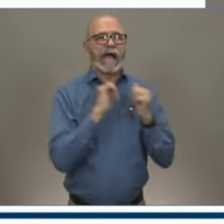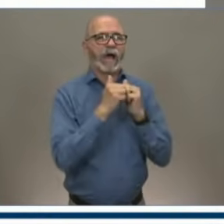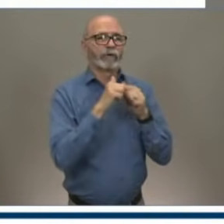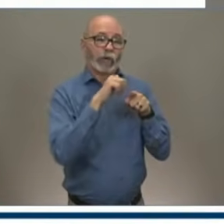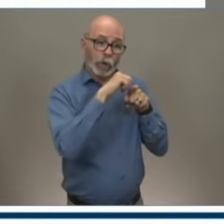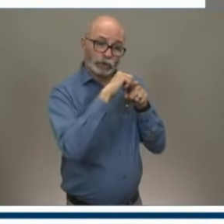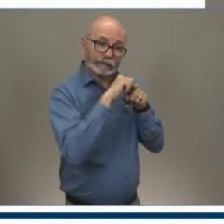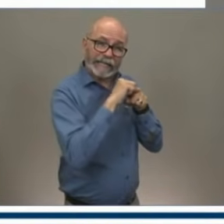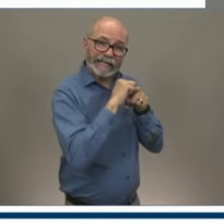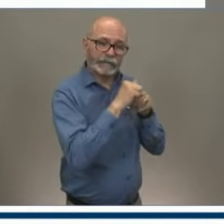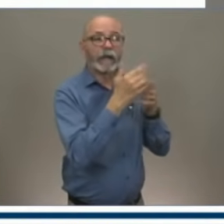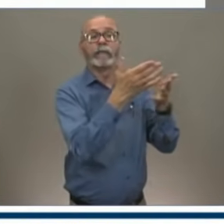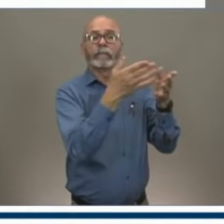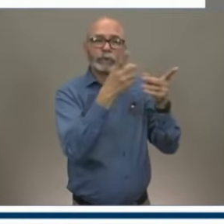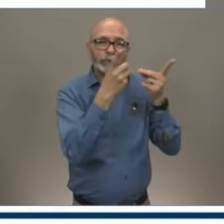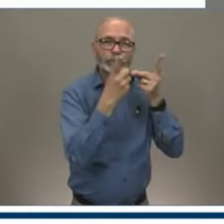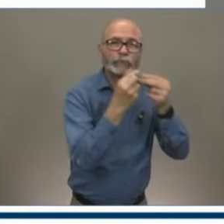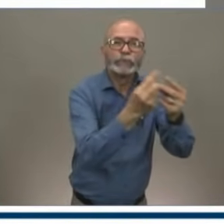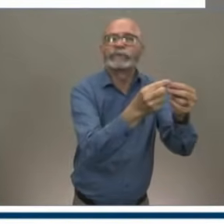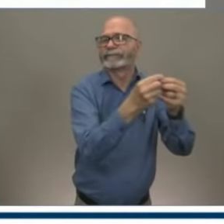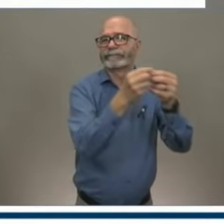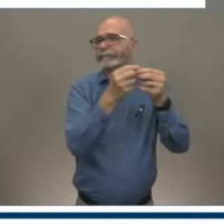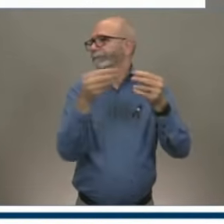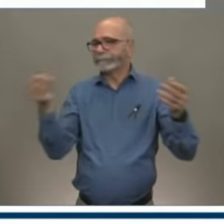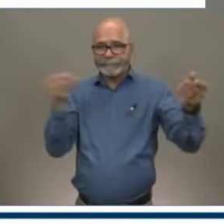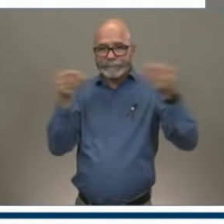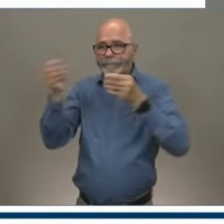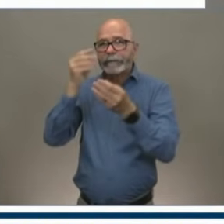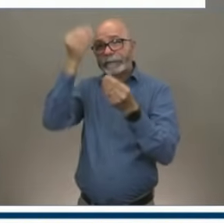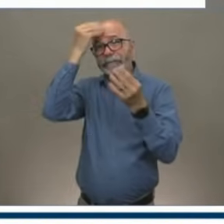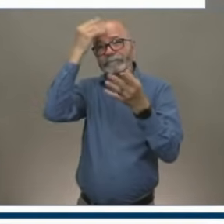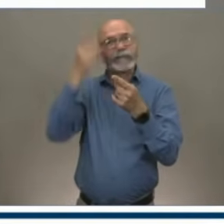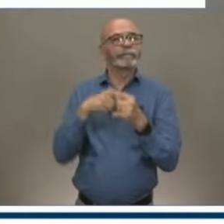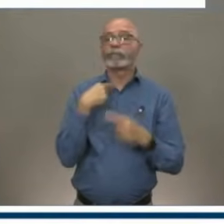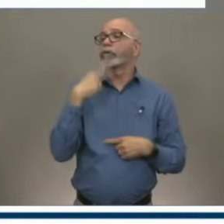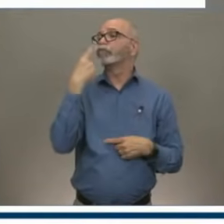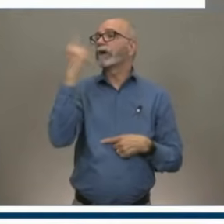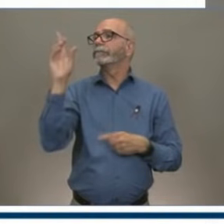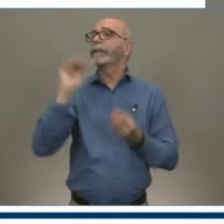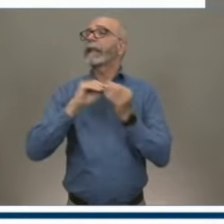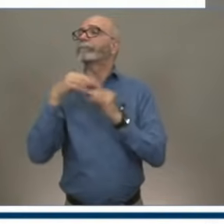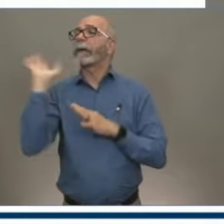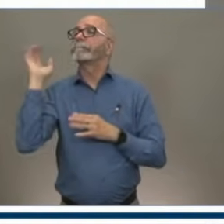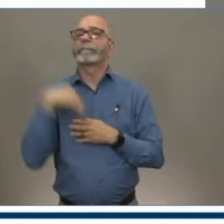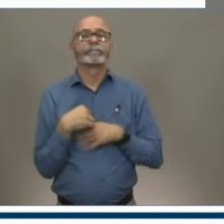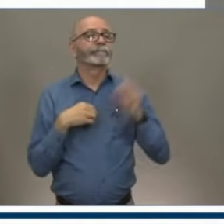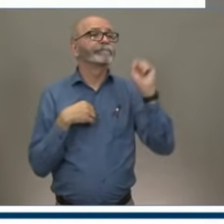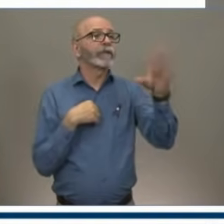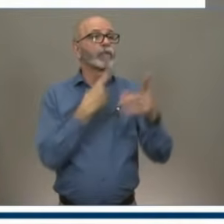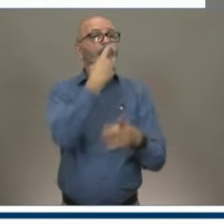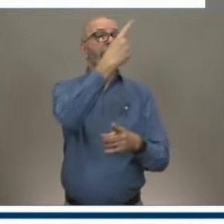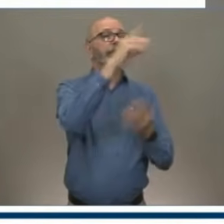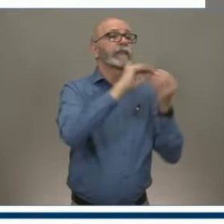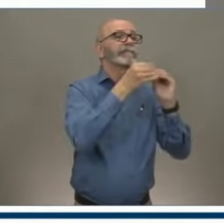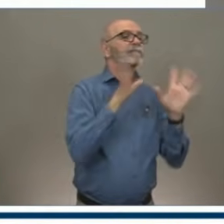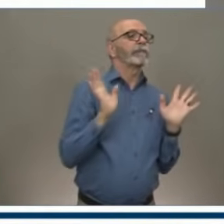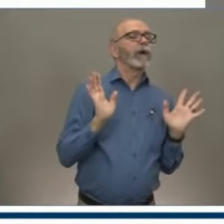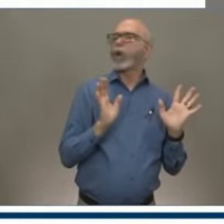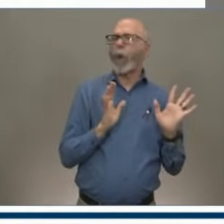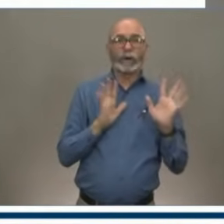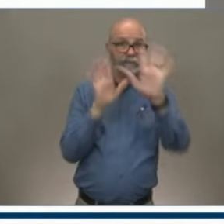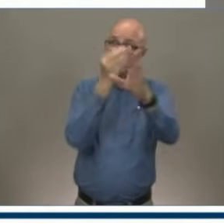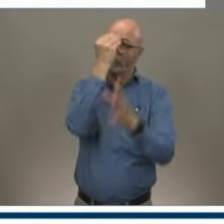pieces together. So it's not as simple as one number or another number and just putting that out publicly. It's a much more complicated